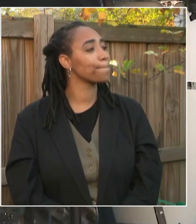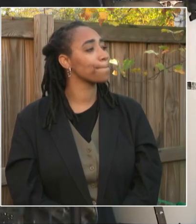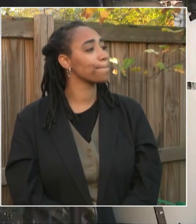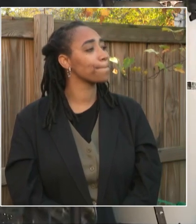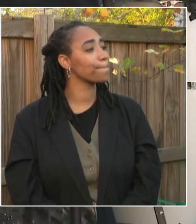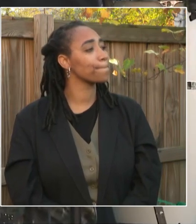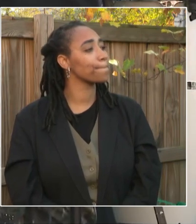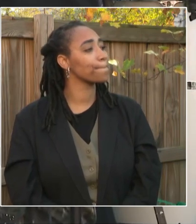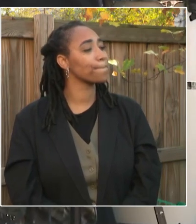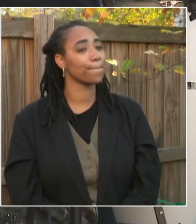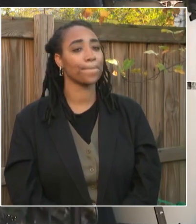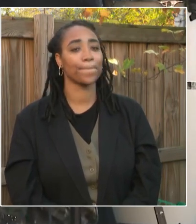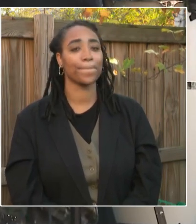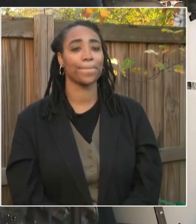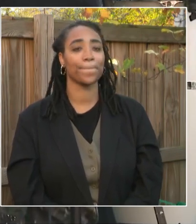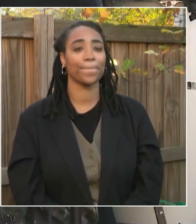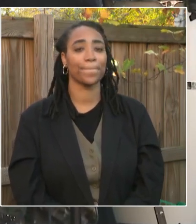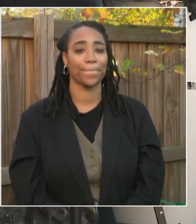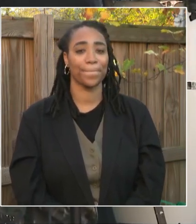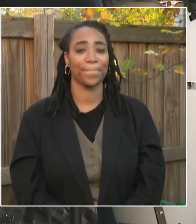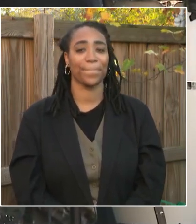Come on, y'all give them another hand.